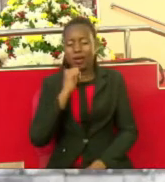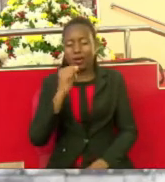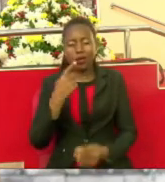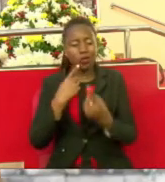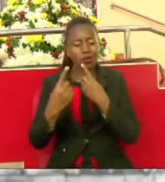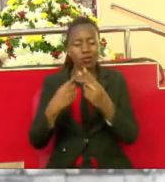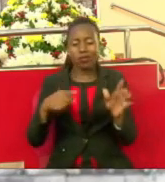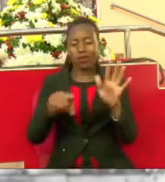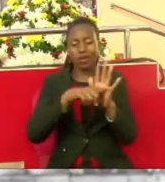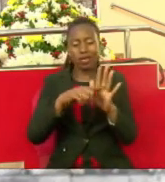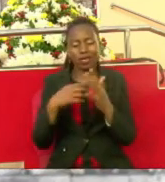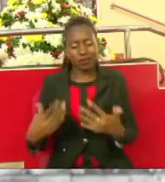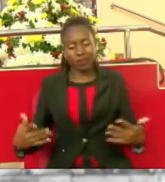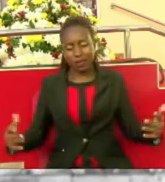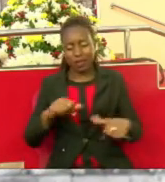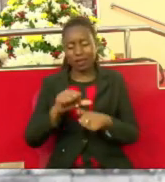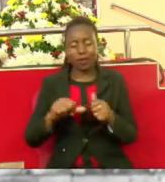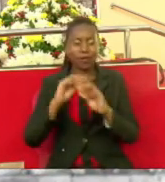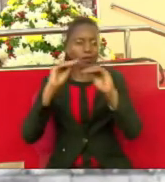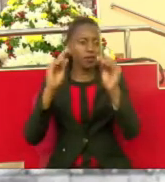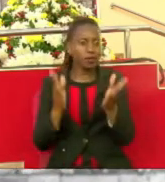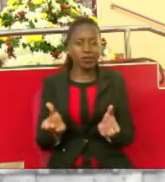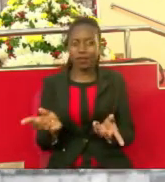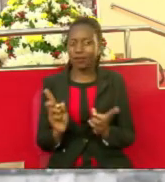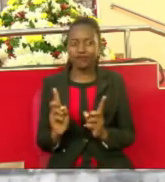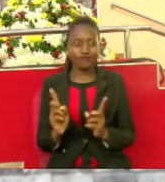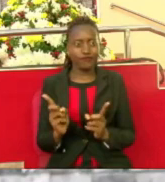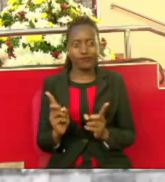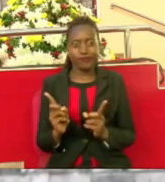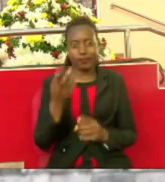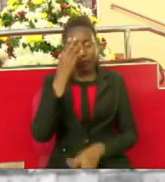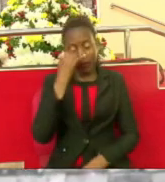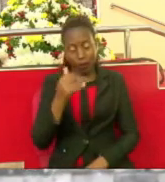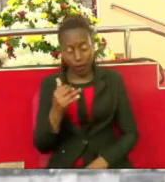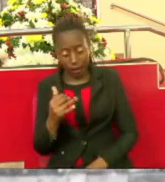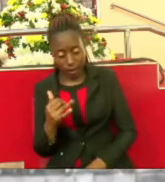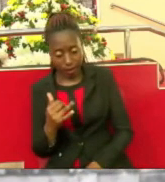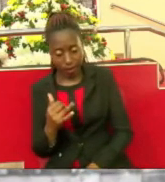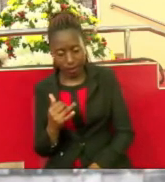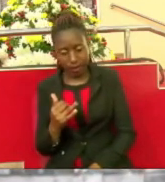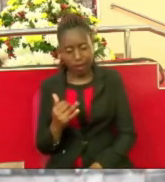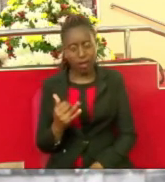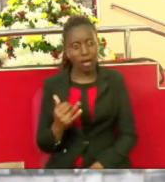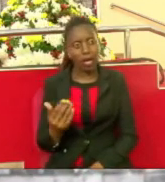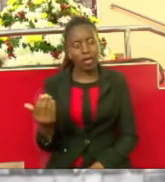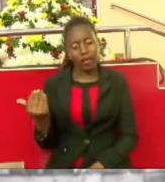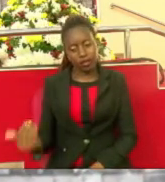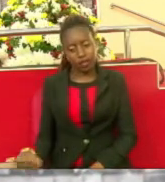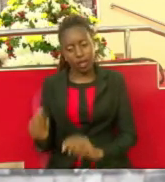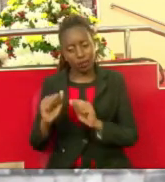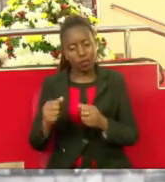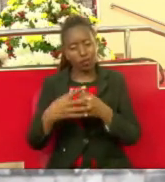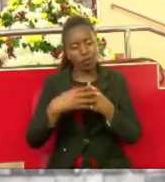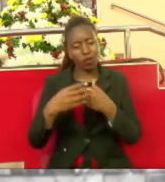home. Kuja msaidie mwalimu na usinene mambo mabaya kuhusu mwalimu pale nyumbani. Because I said the child will even pick the negative vibes coming out of